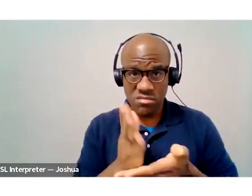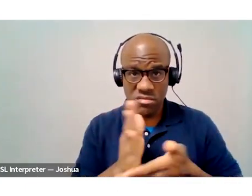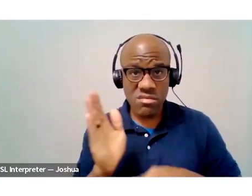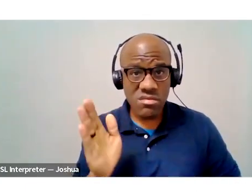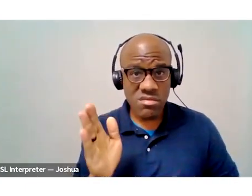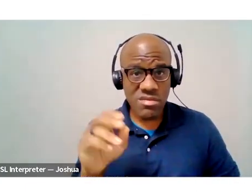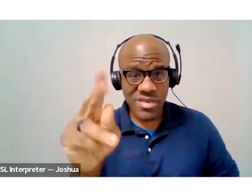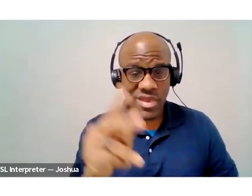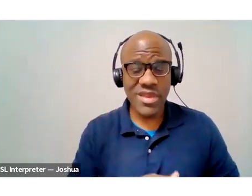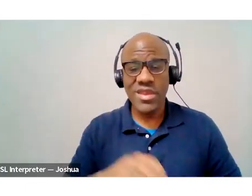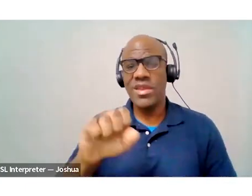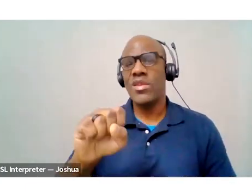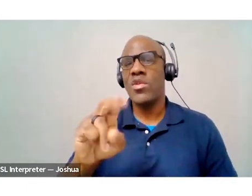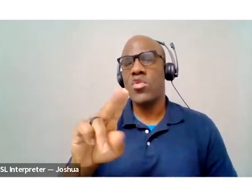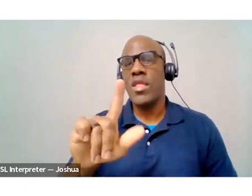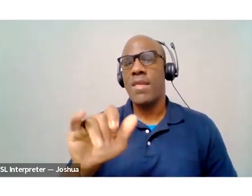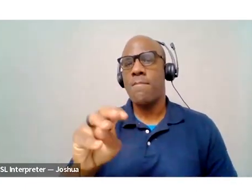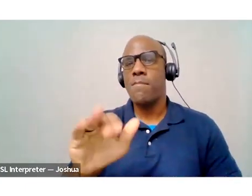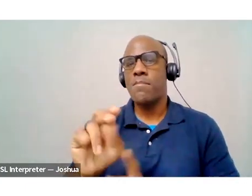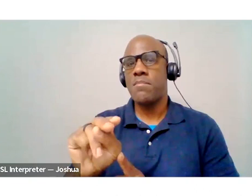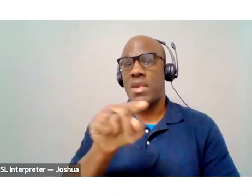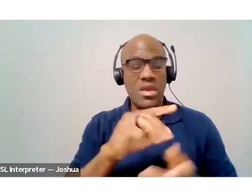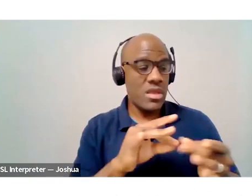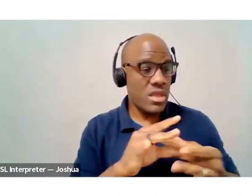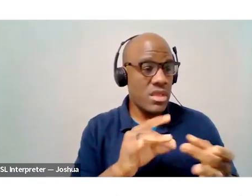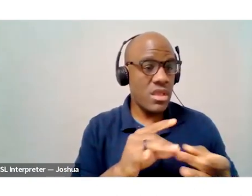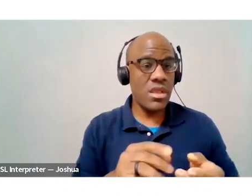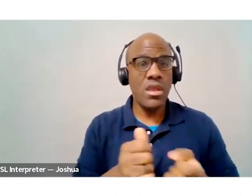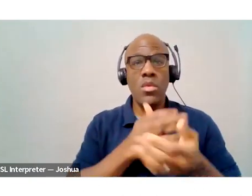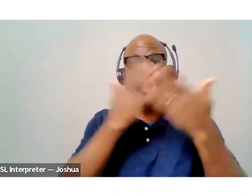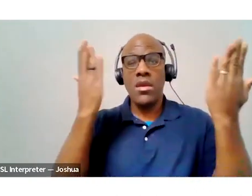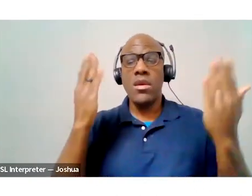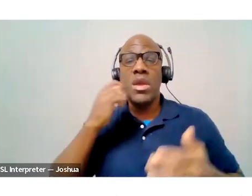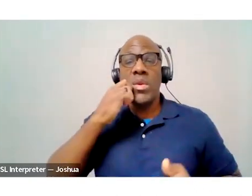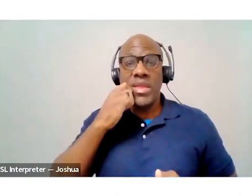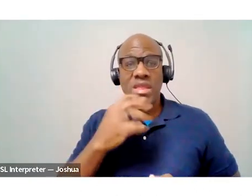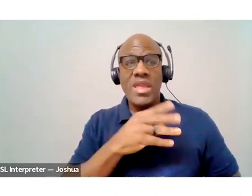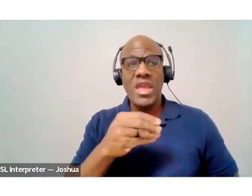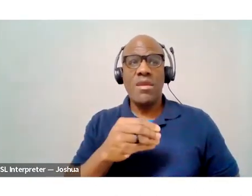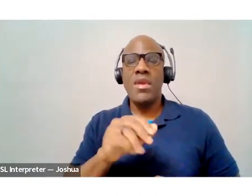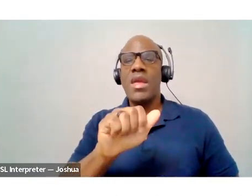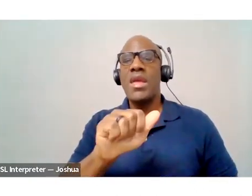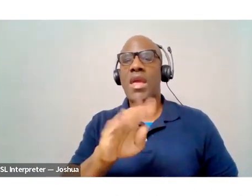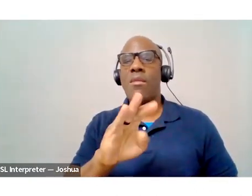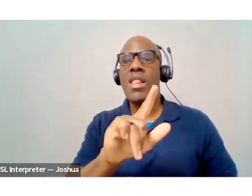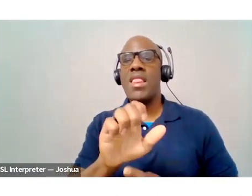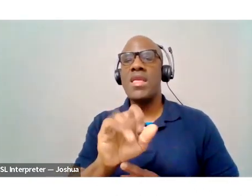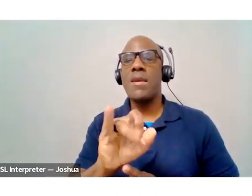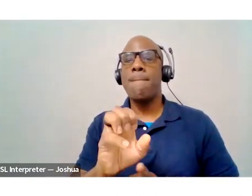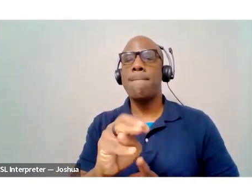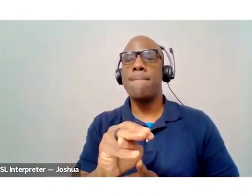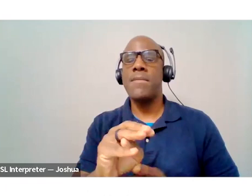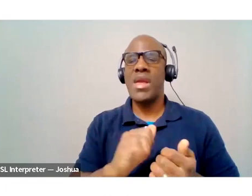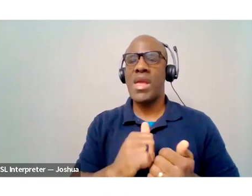Okay. Suleiman says, without erasing lived experience of ableism and racism, how can we ensure that disability and